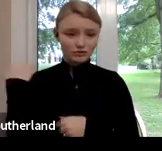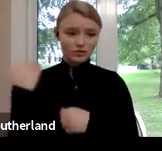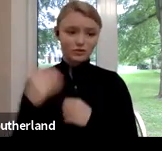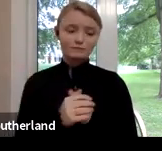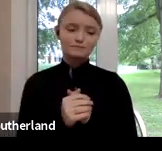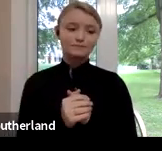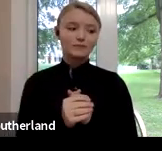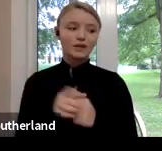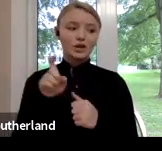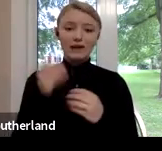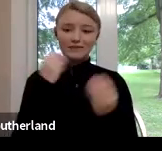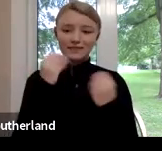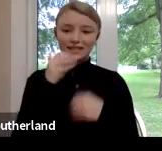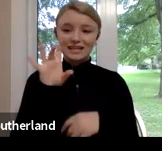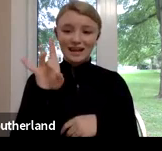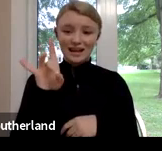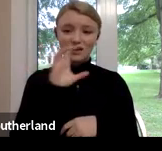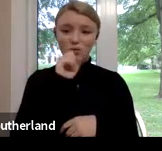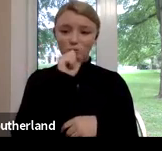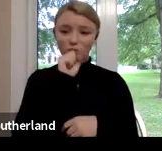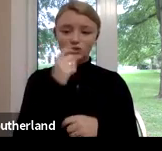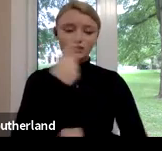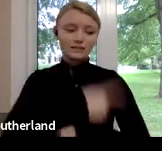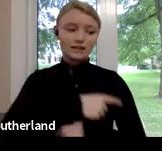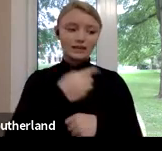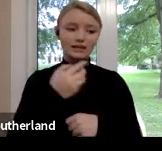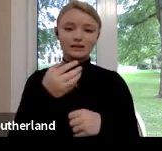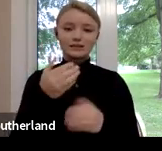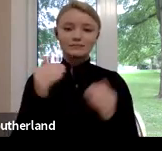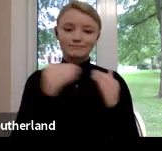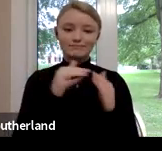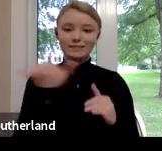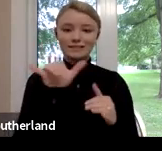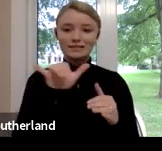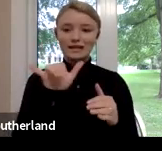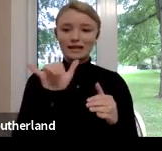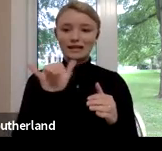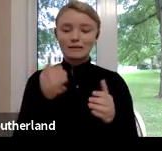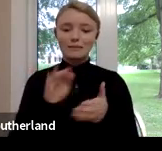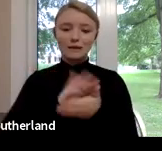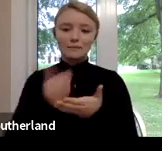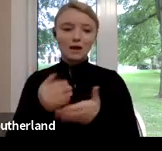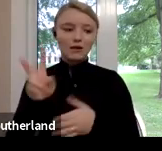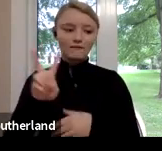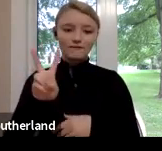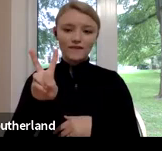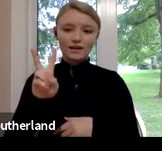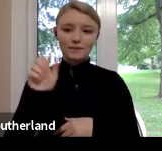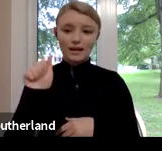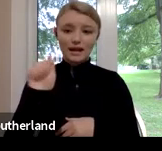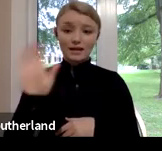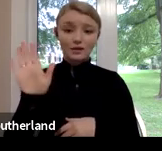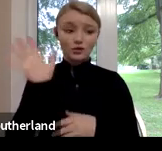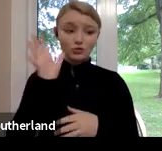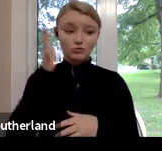You would have to eat 8 oranges a day to get the same amount of vitamin A that your grandparents got in their